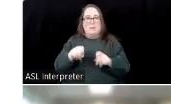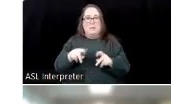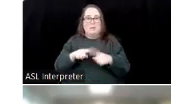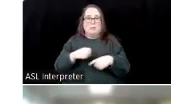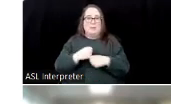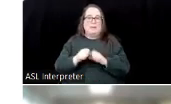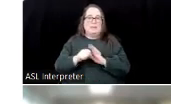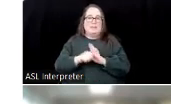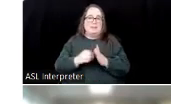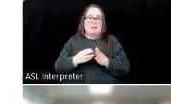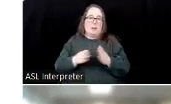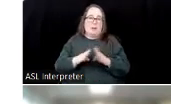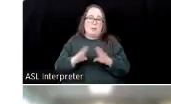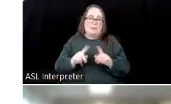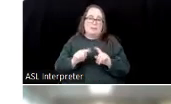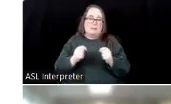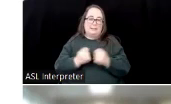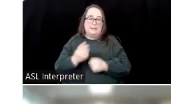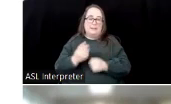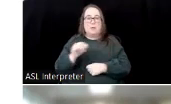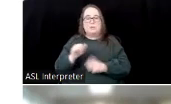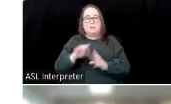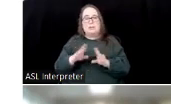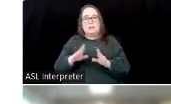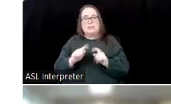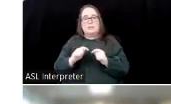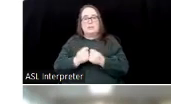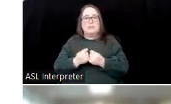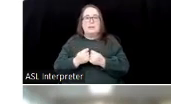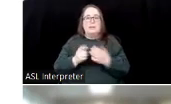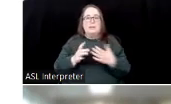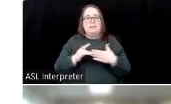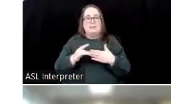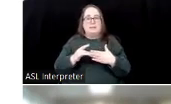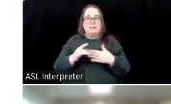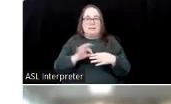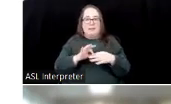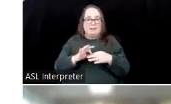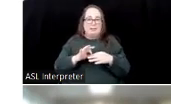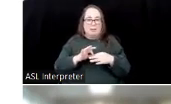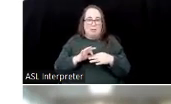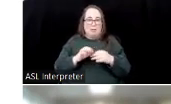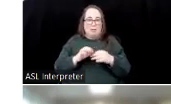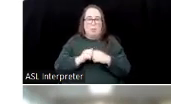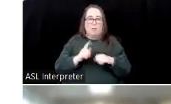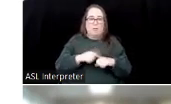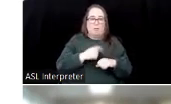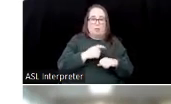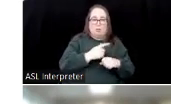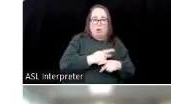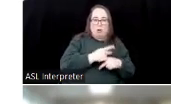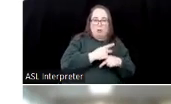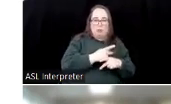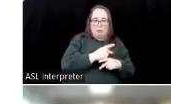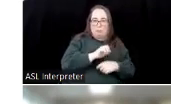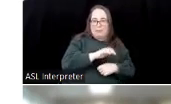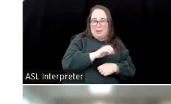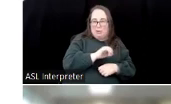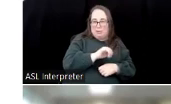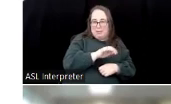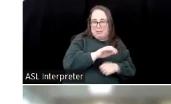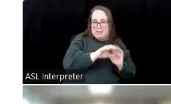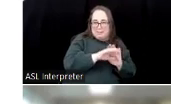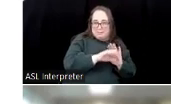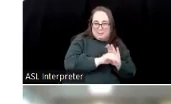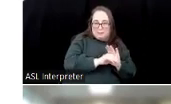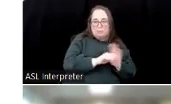team. Among other things, the housing team acts as liaisons between our long-term care case managers, various